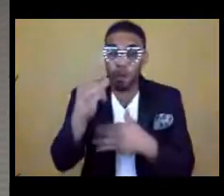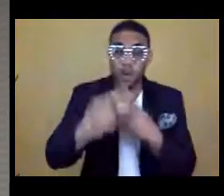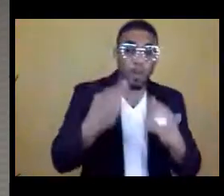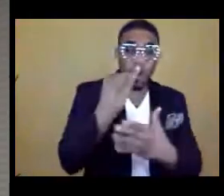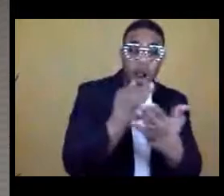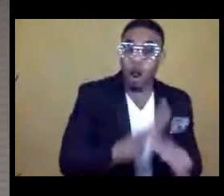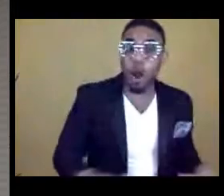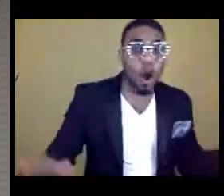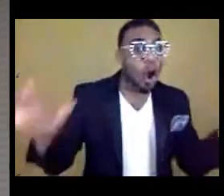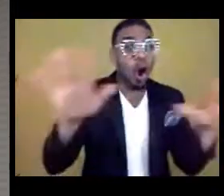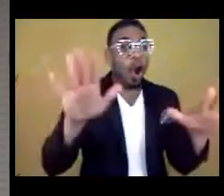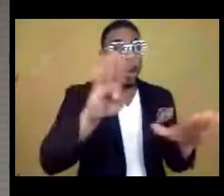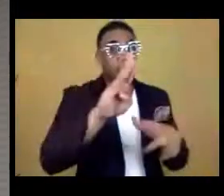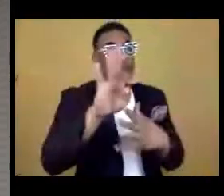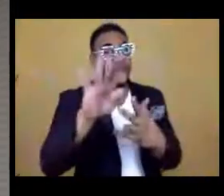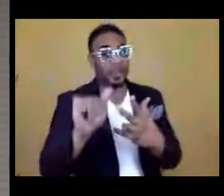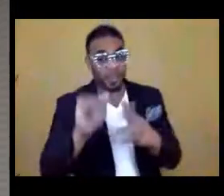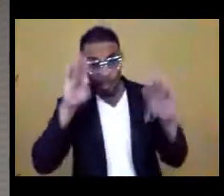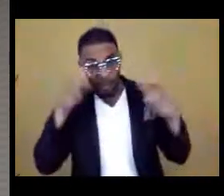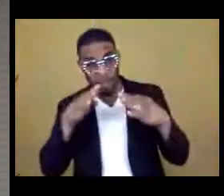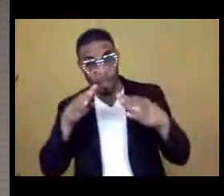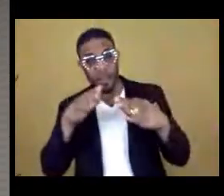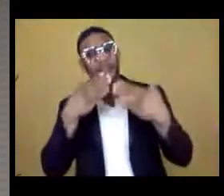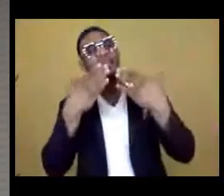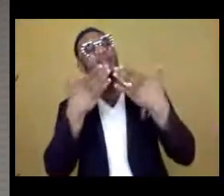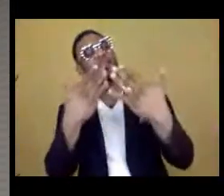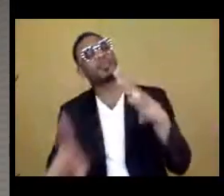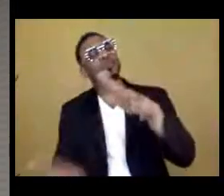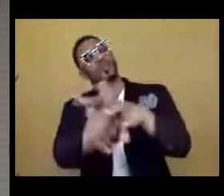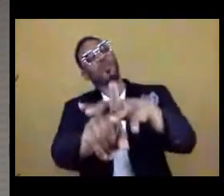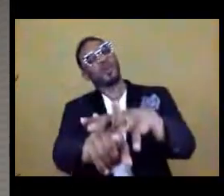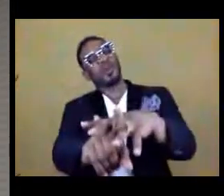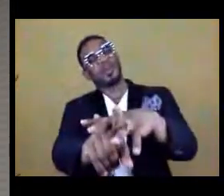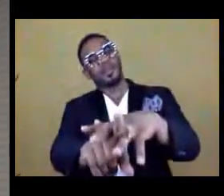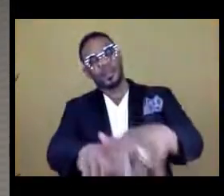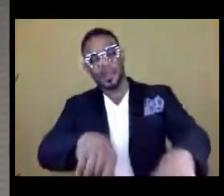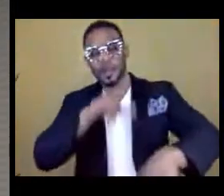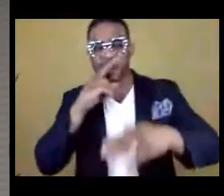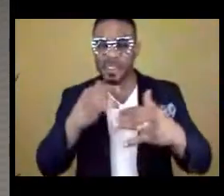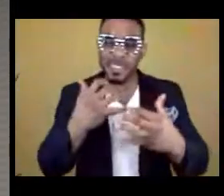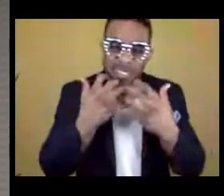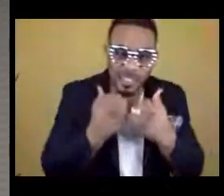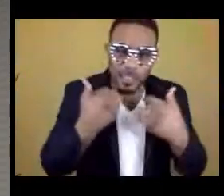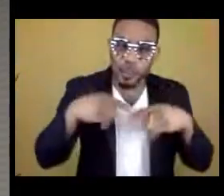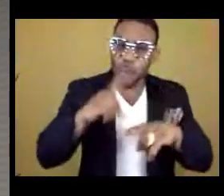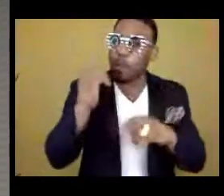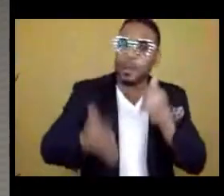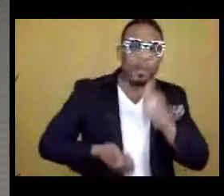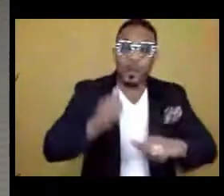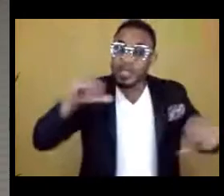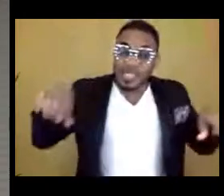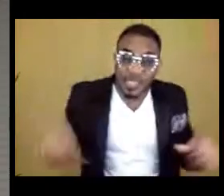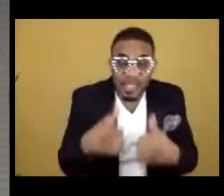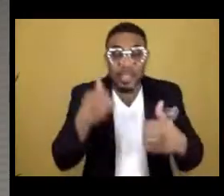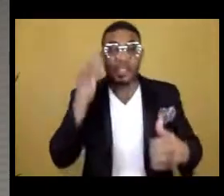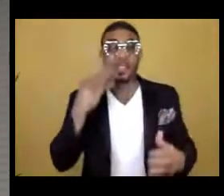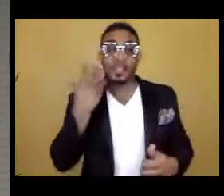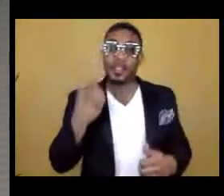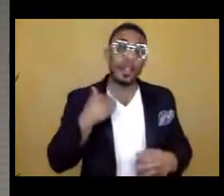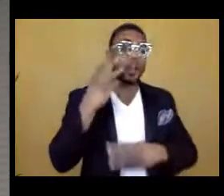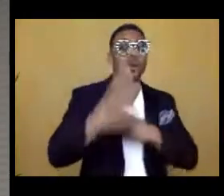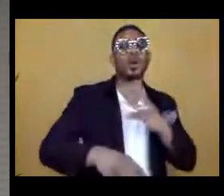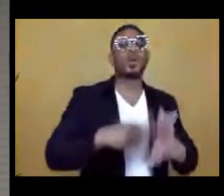across all of the BFA concentrations, thank y'all for showing up and for being tenacious during one of the most challenging times in our